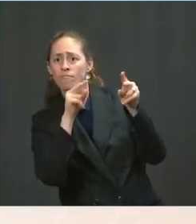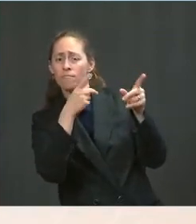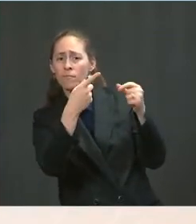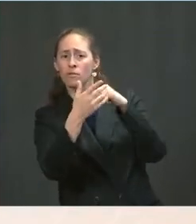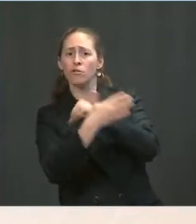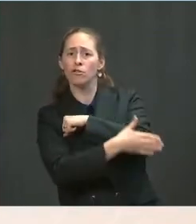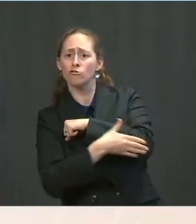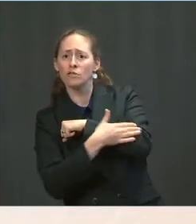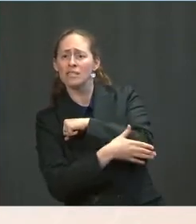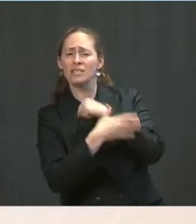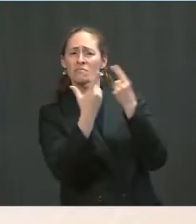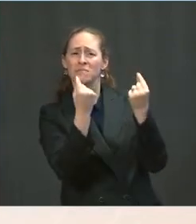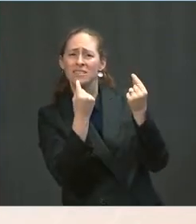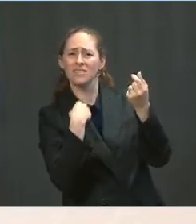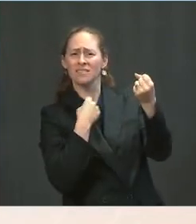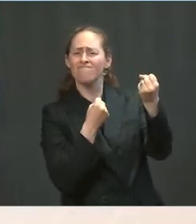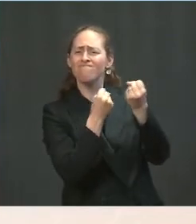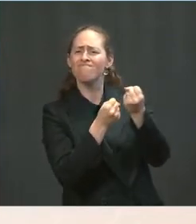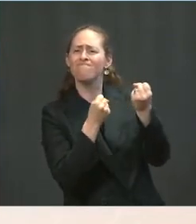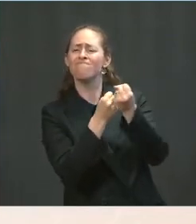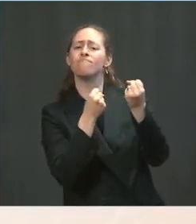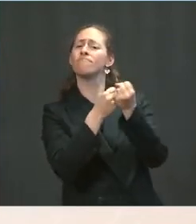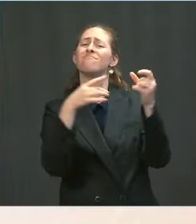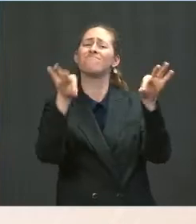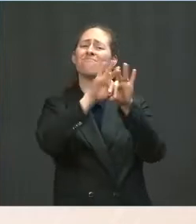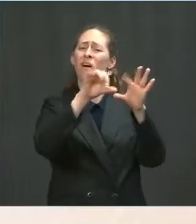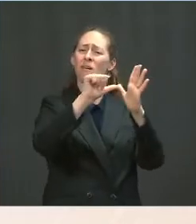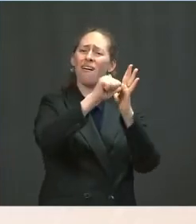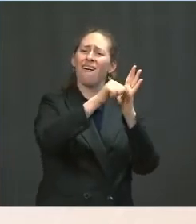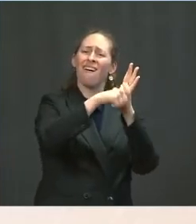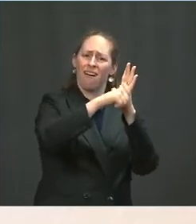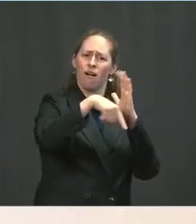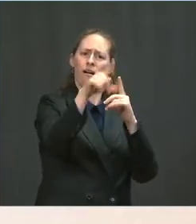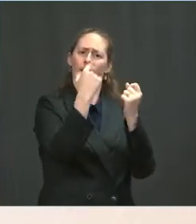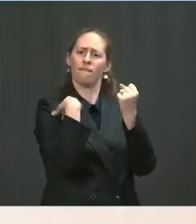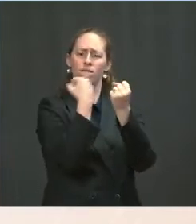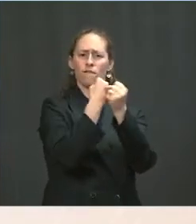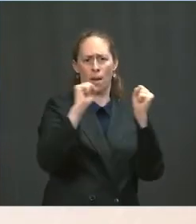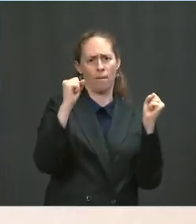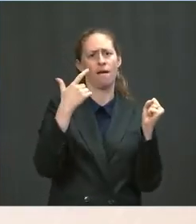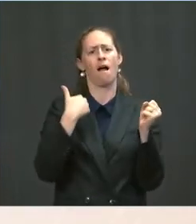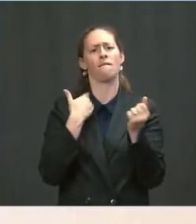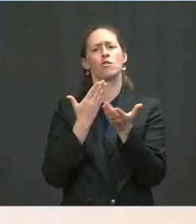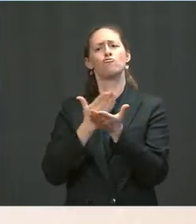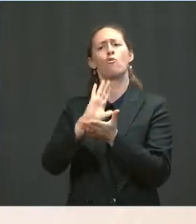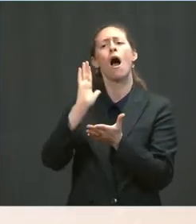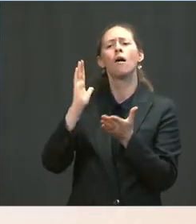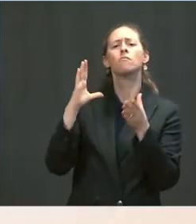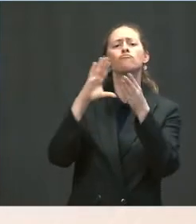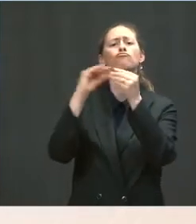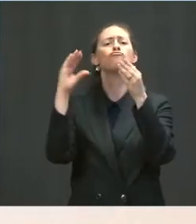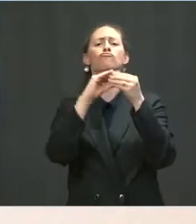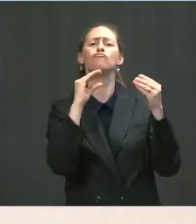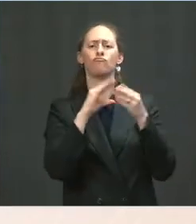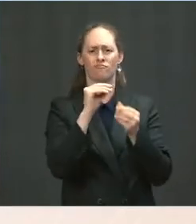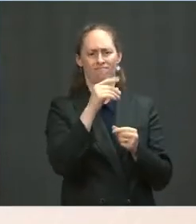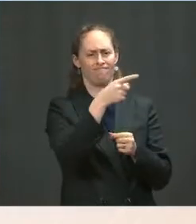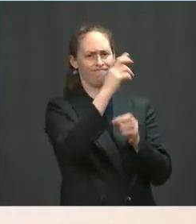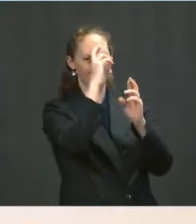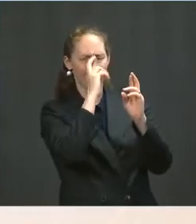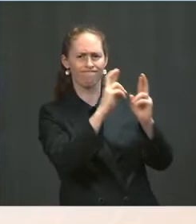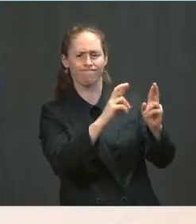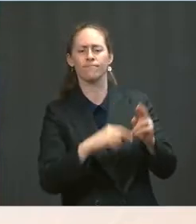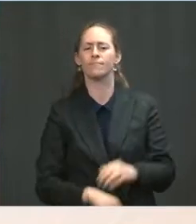the fundamental freedoms of the Cuban people. And I know you love these. This is